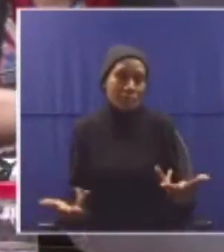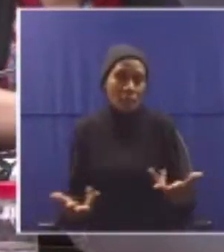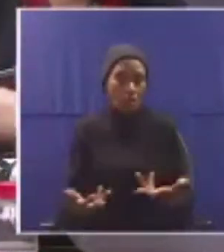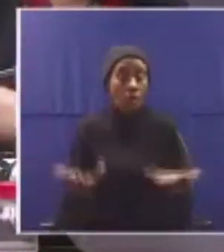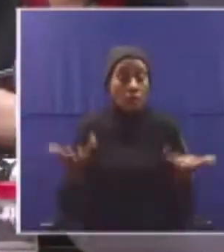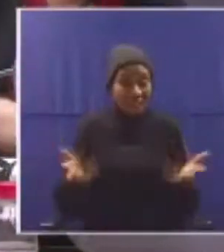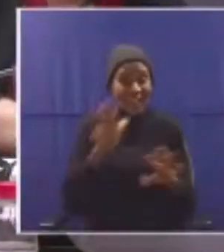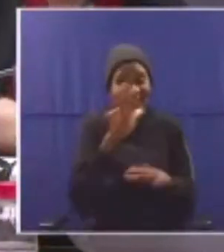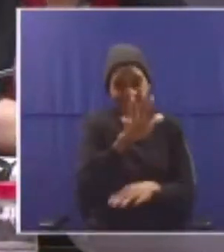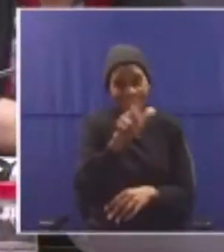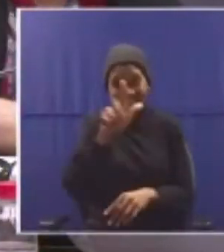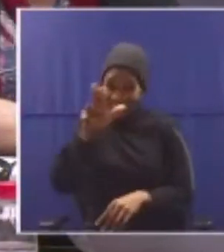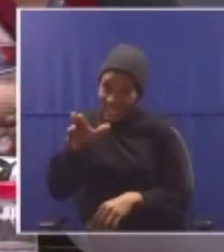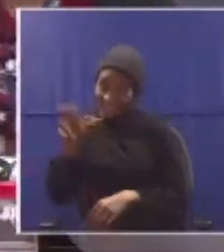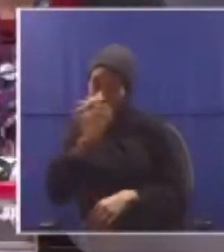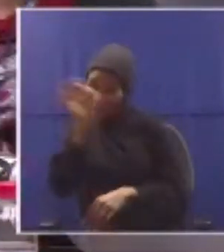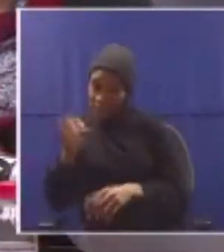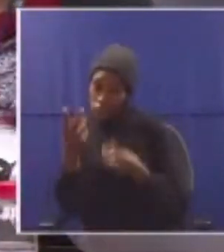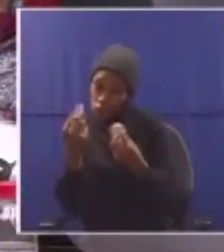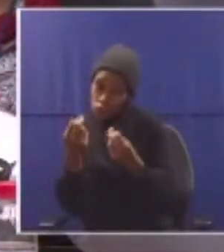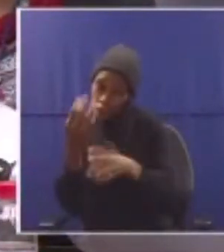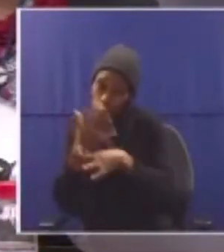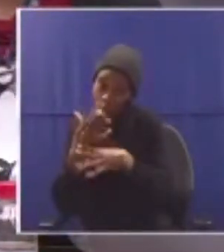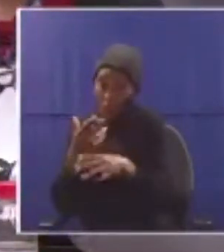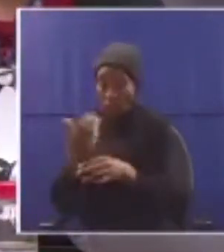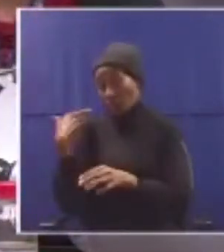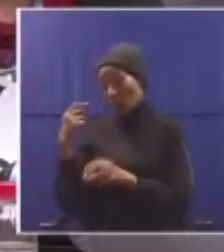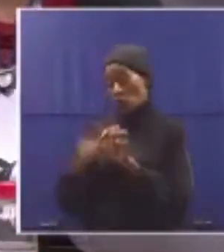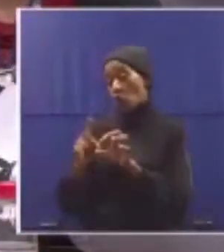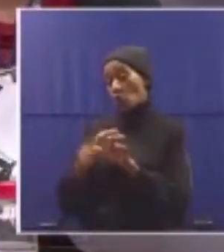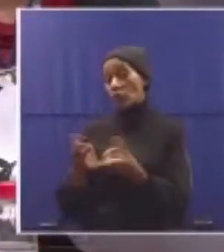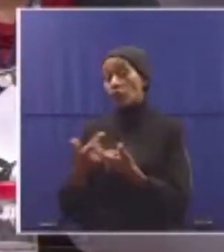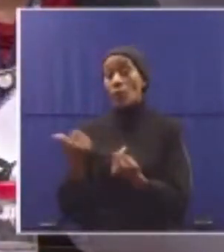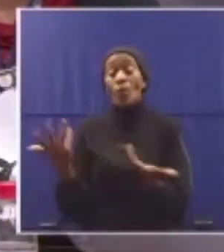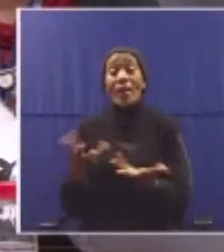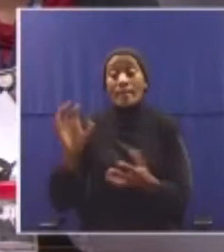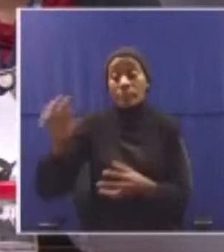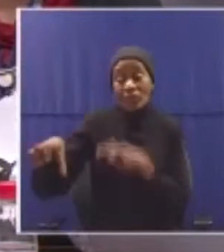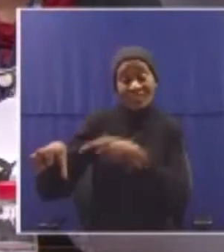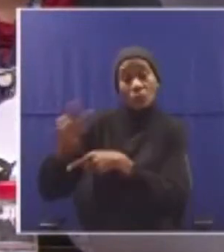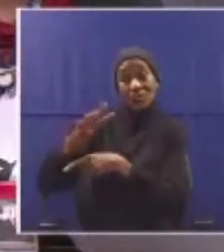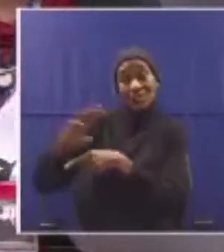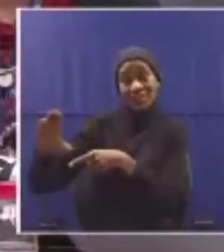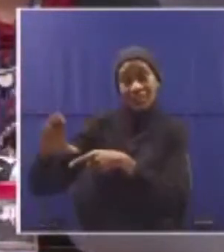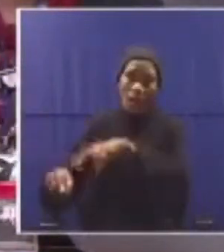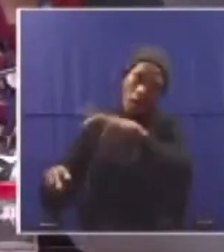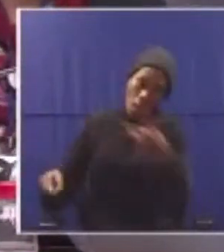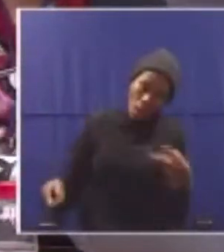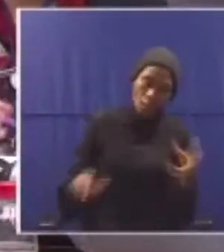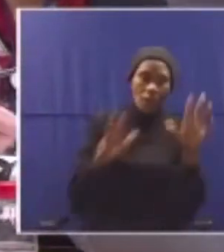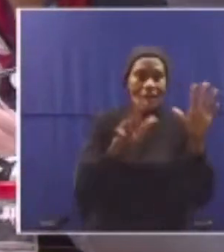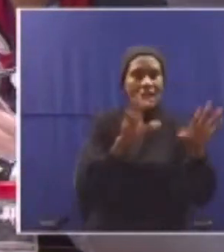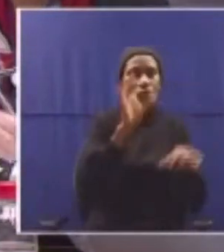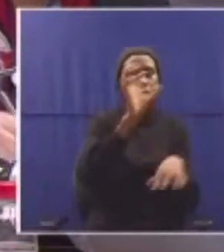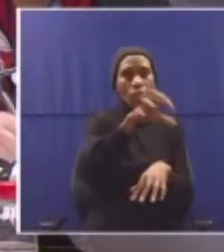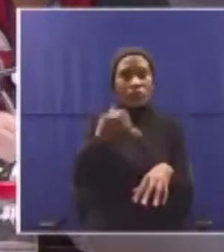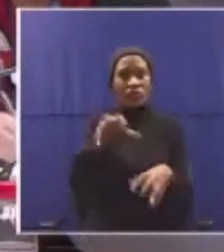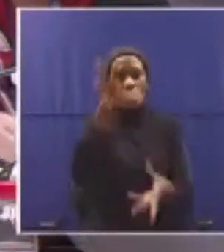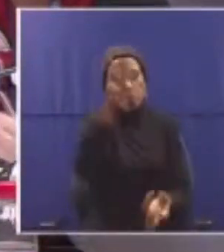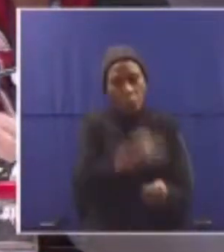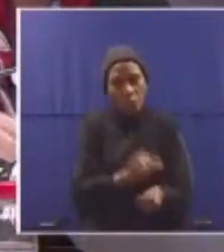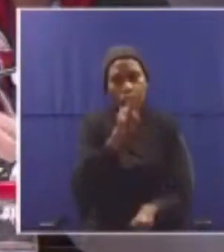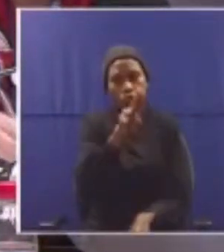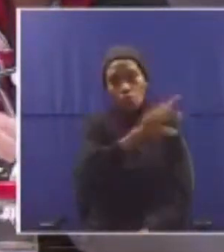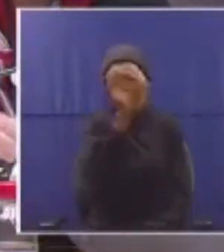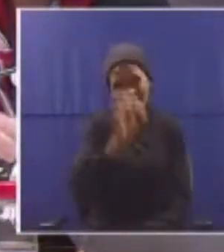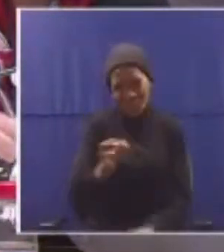fact, 98% of new jobs in the last quarter came from the Western Cape. The other 8 provinces put together 2%